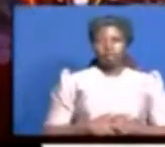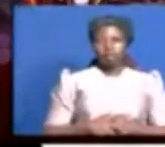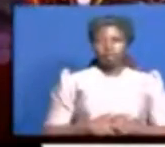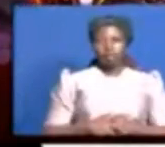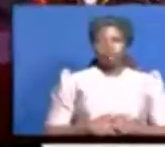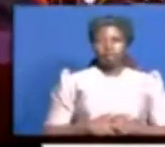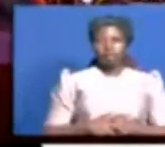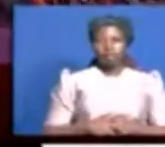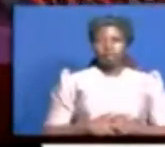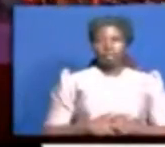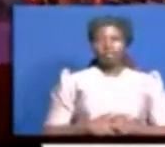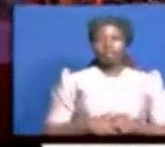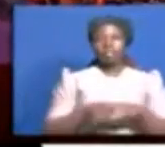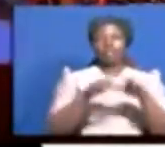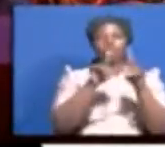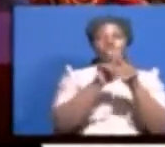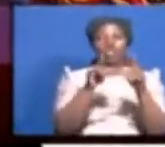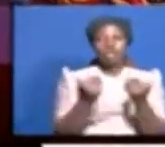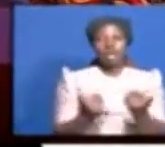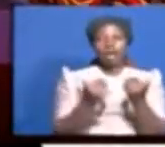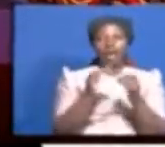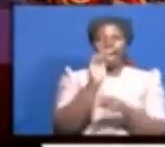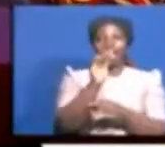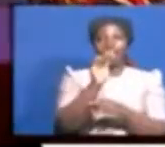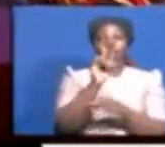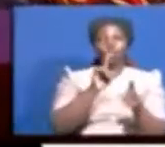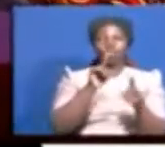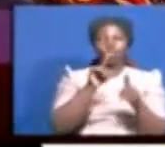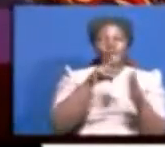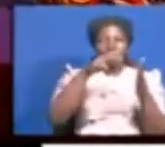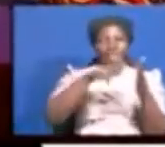I now ask that you take the oath.